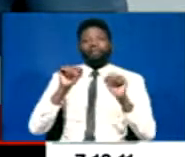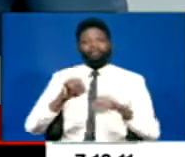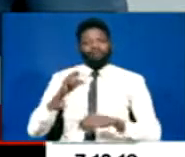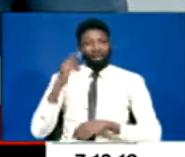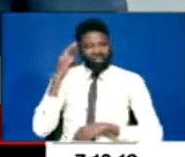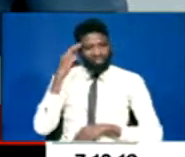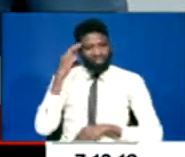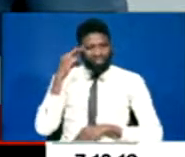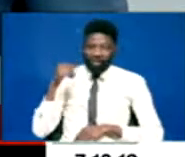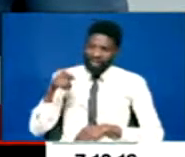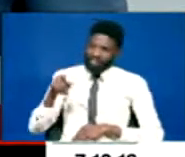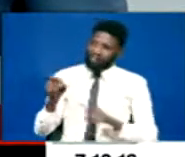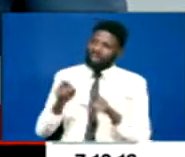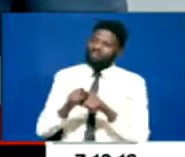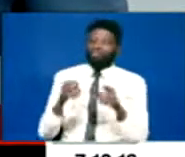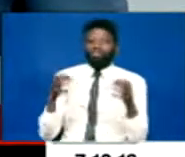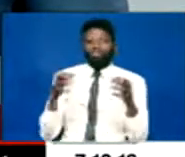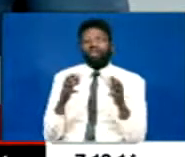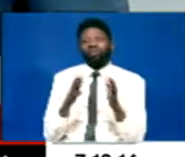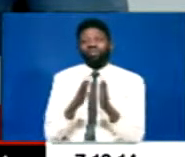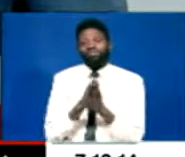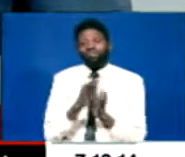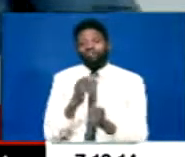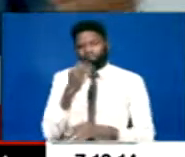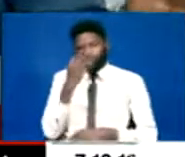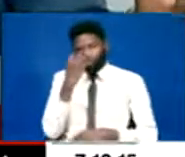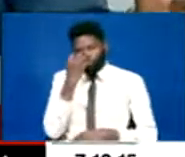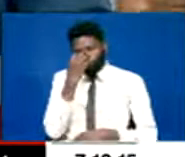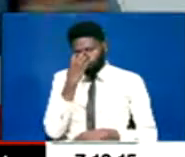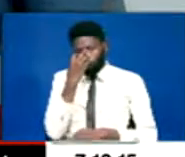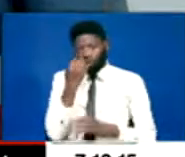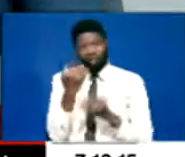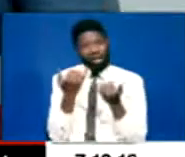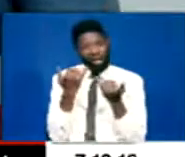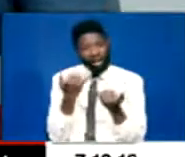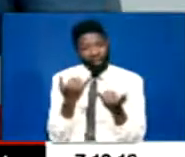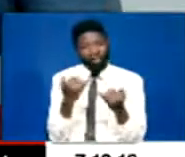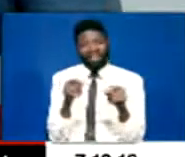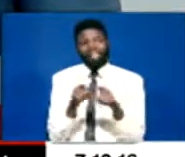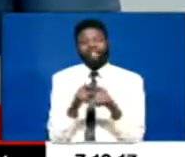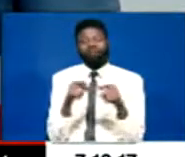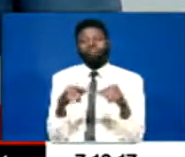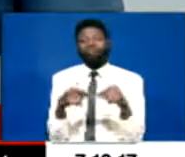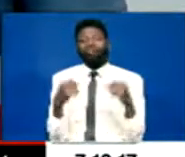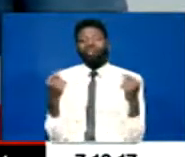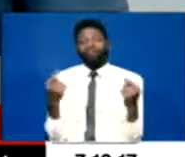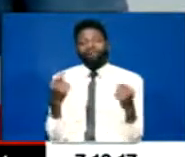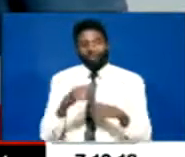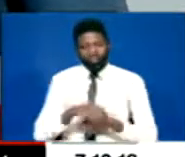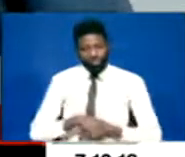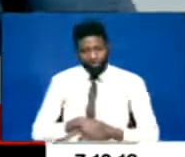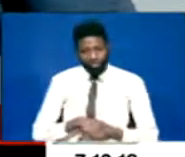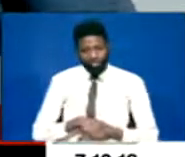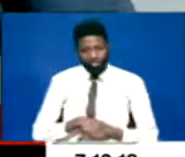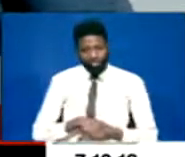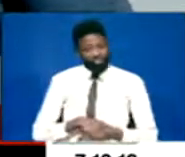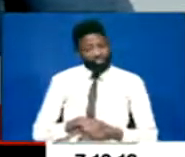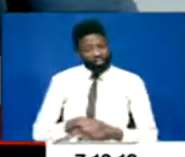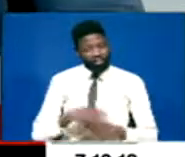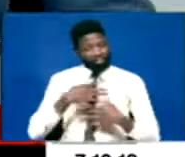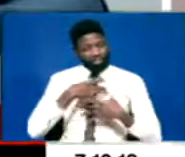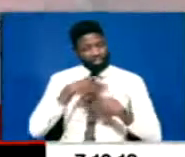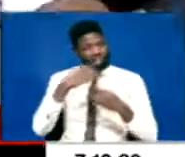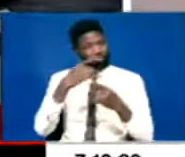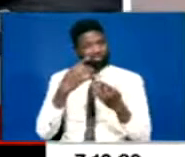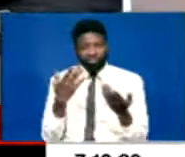the Honorable Ruto at some point. And now they're in opposing camps. Absolutely. Interests, they have always been telling us. All right, let's